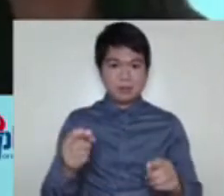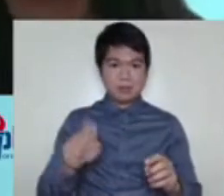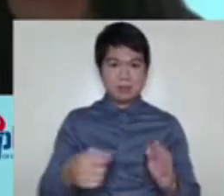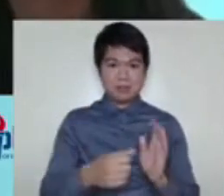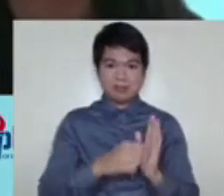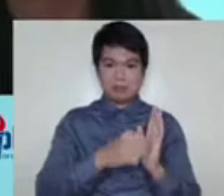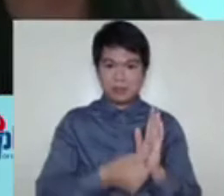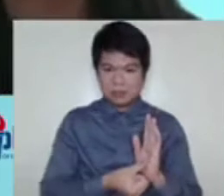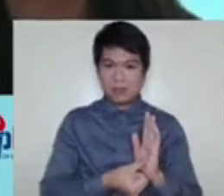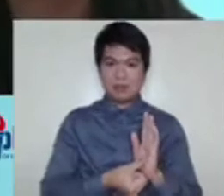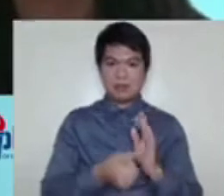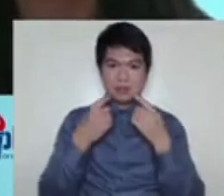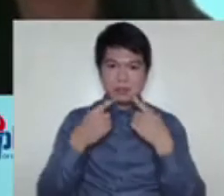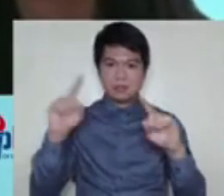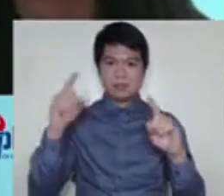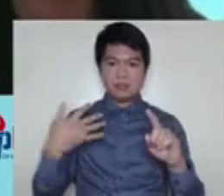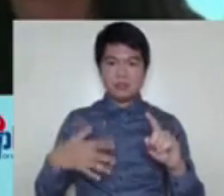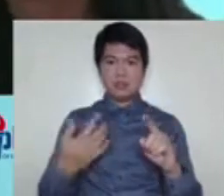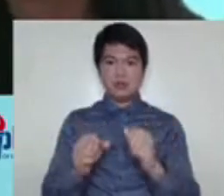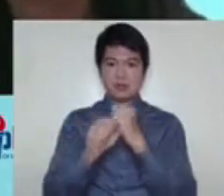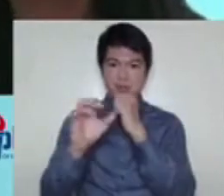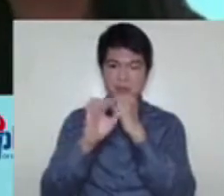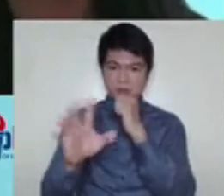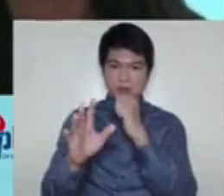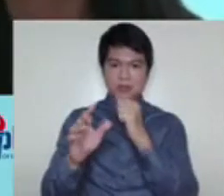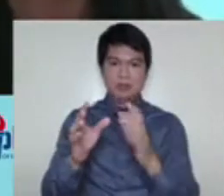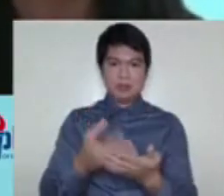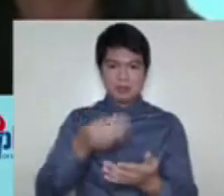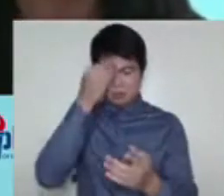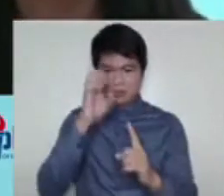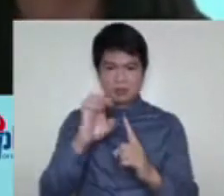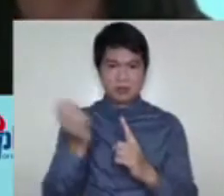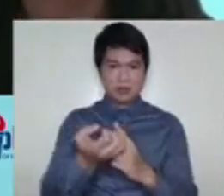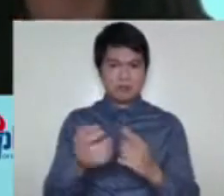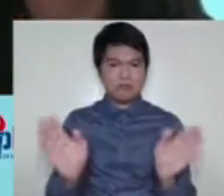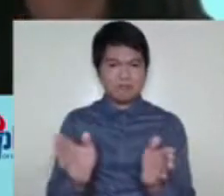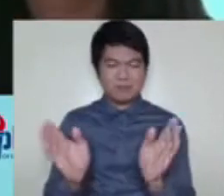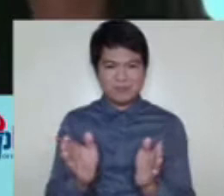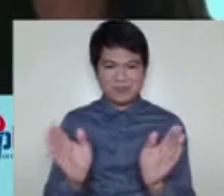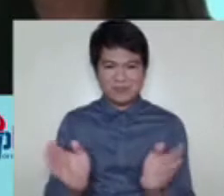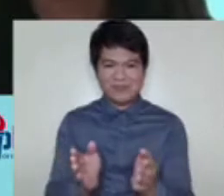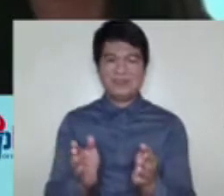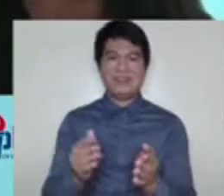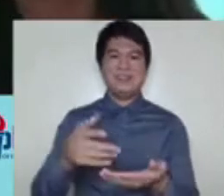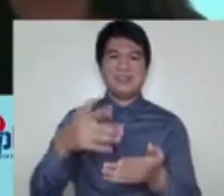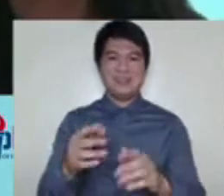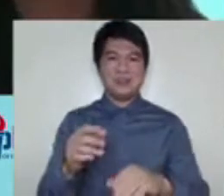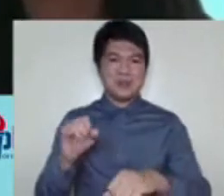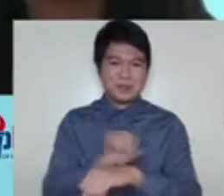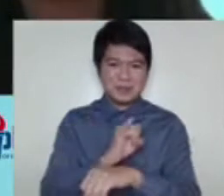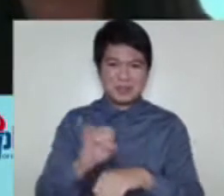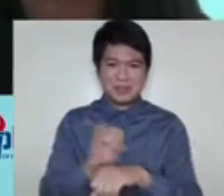learning environments that effectively motivate learners to work productively. And then